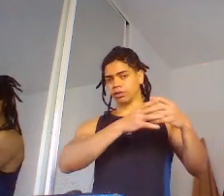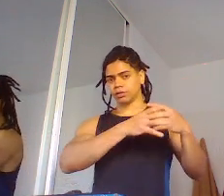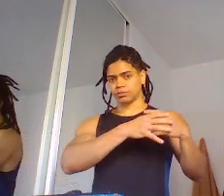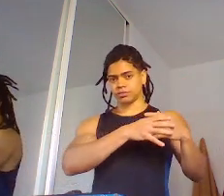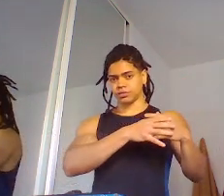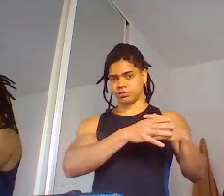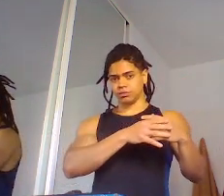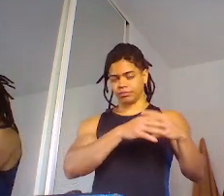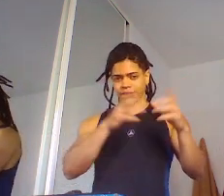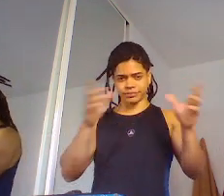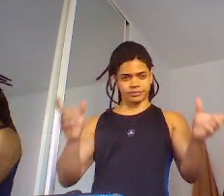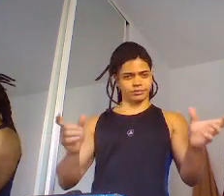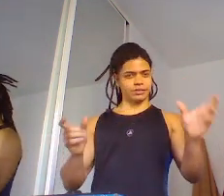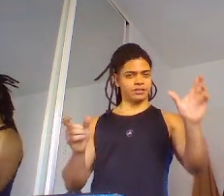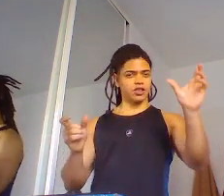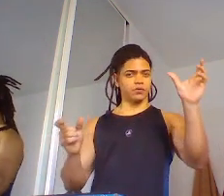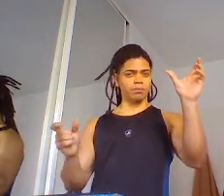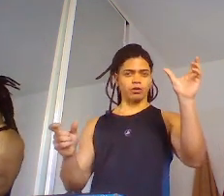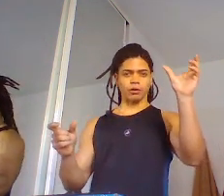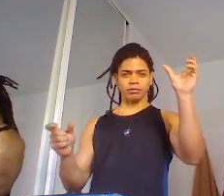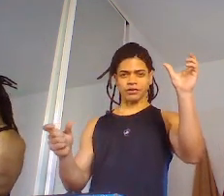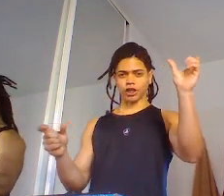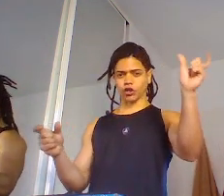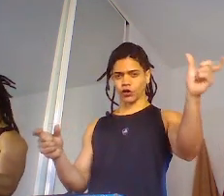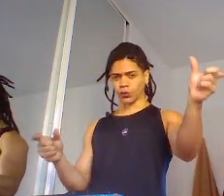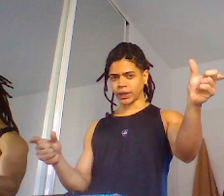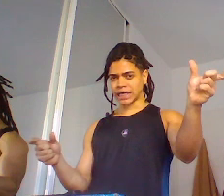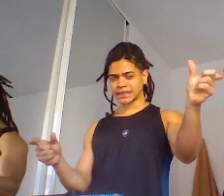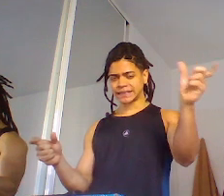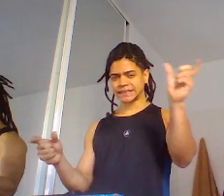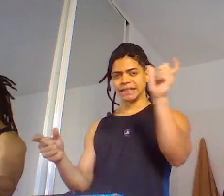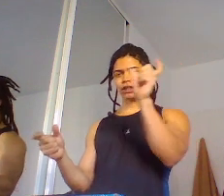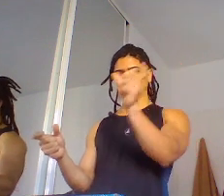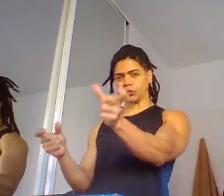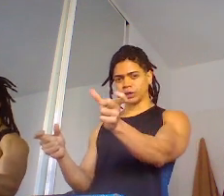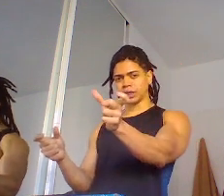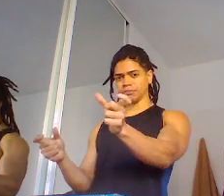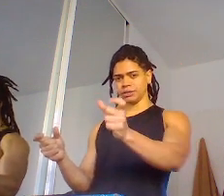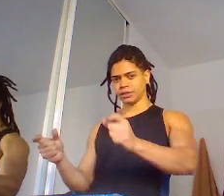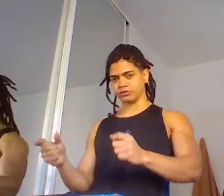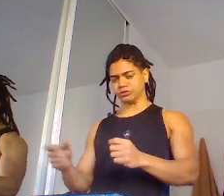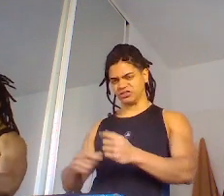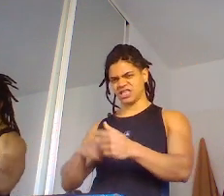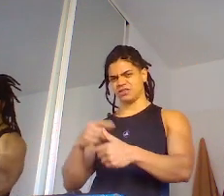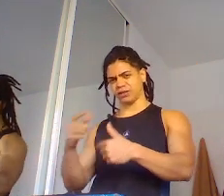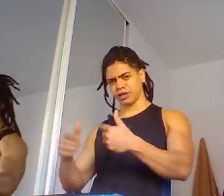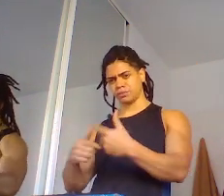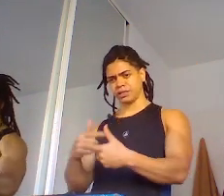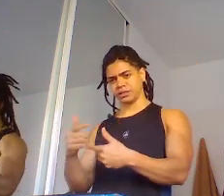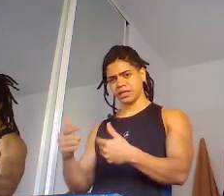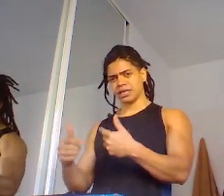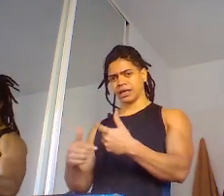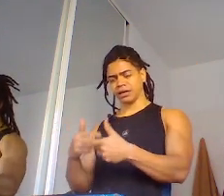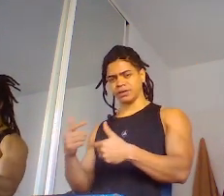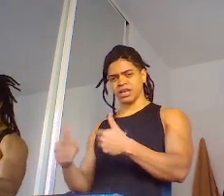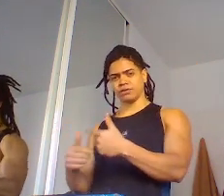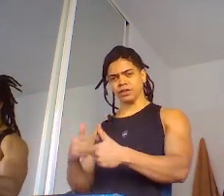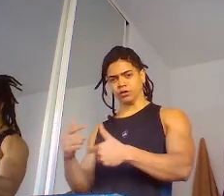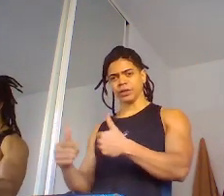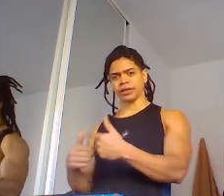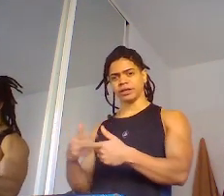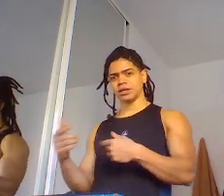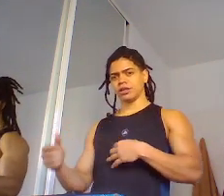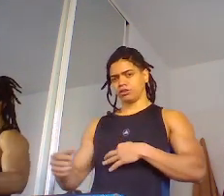And this is the difference between the current assets and the current liabilities to see if a company have